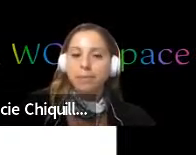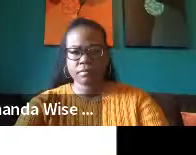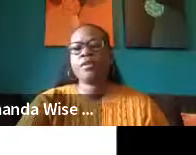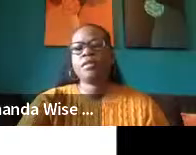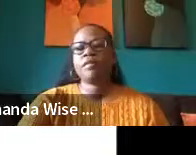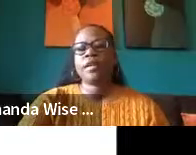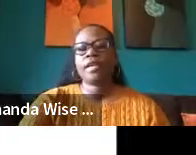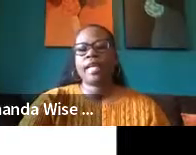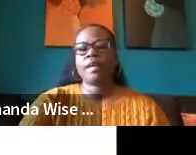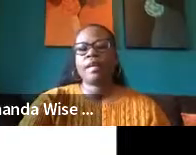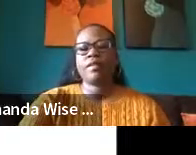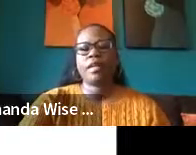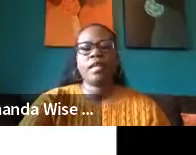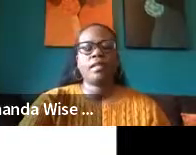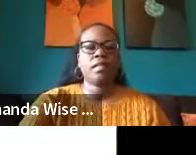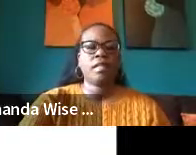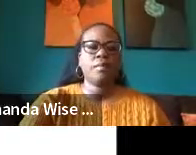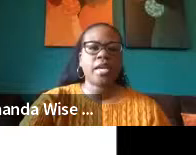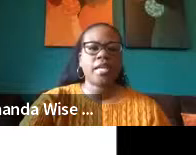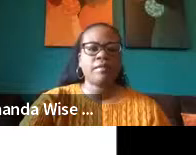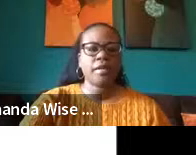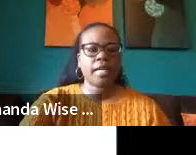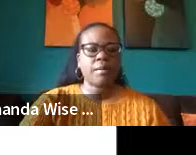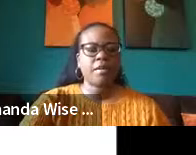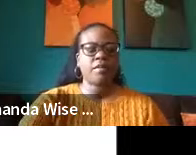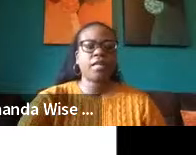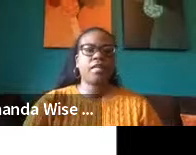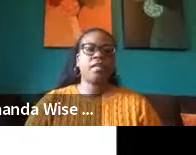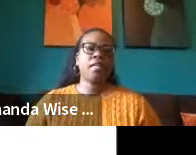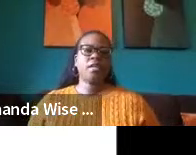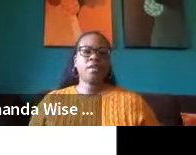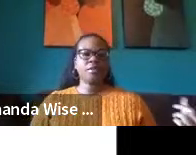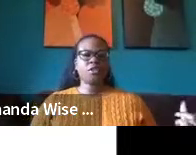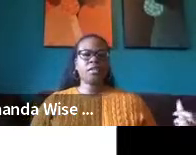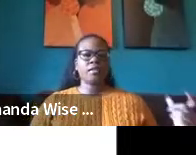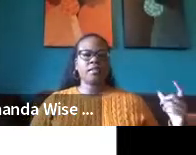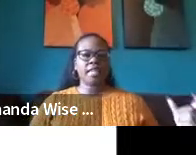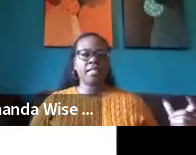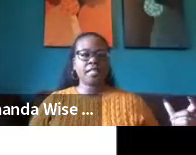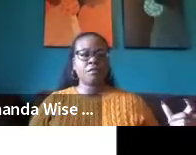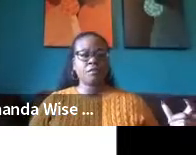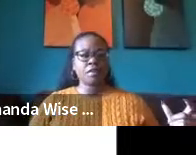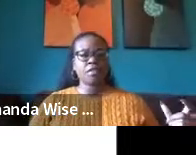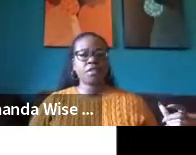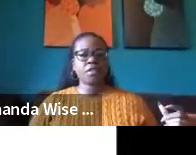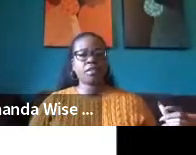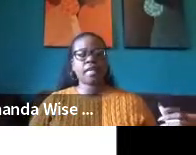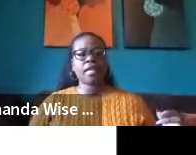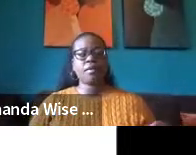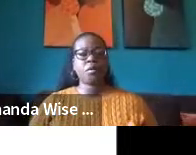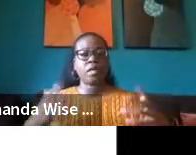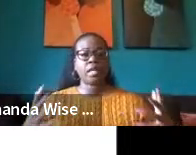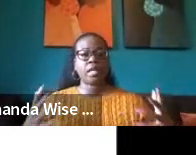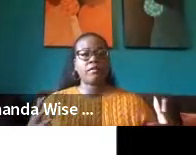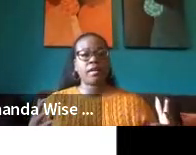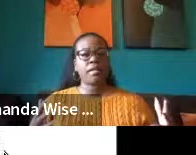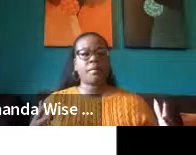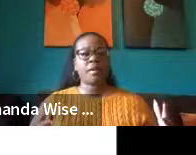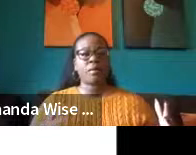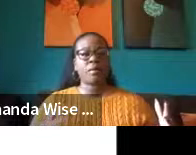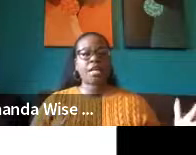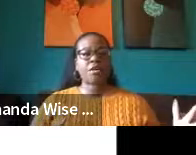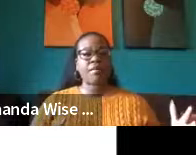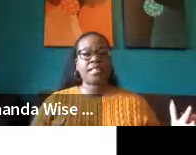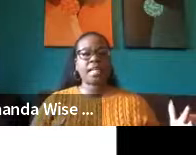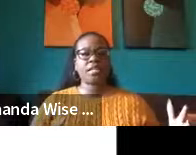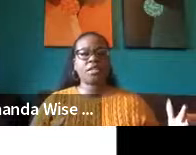I think Arial is a very common font. Calibri is a very common font. You have what you call sans serif fonts, which is kind of the more clean fonts that